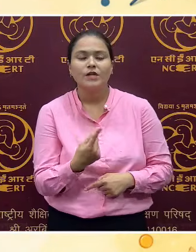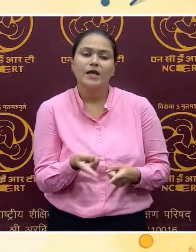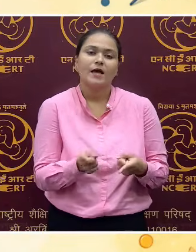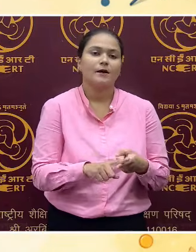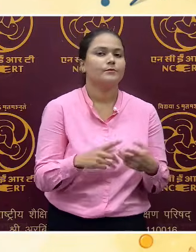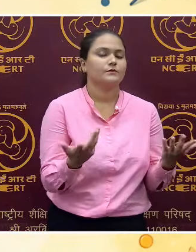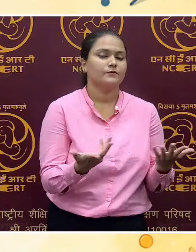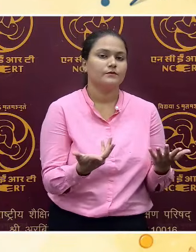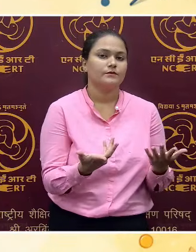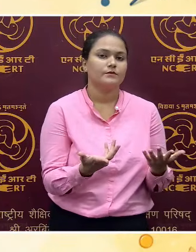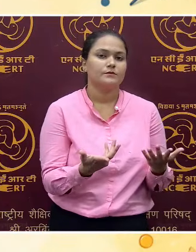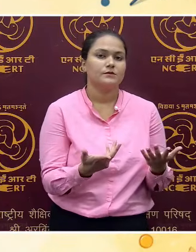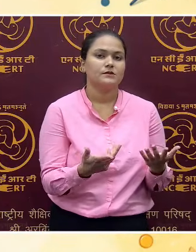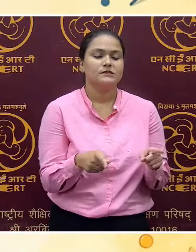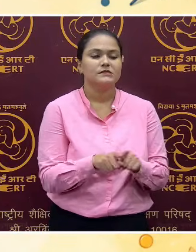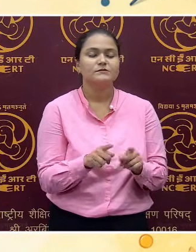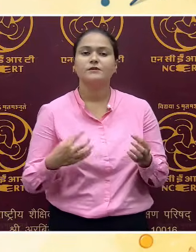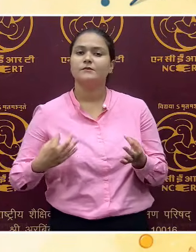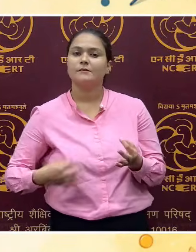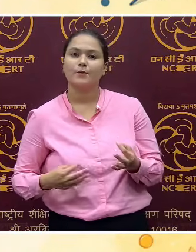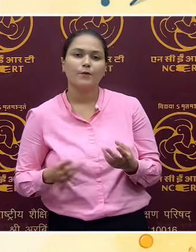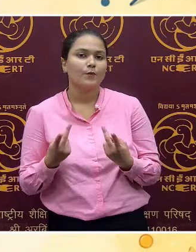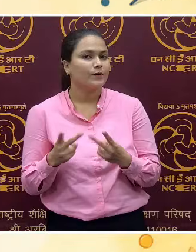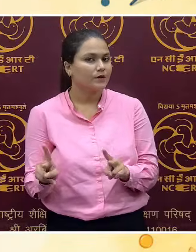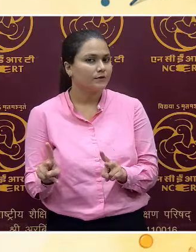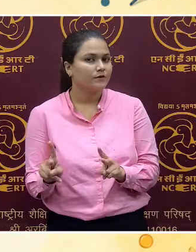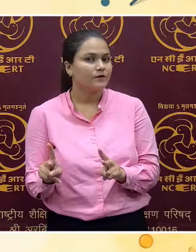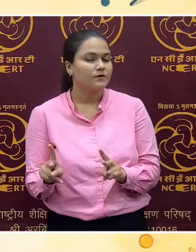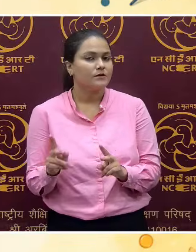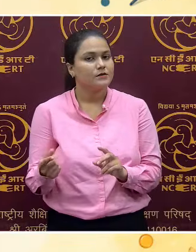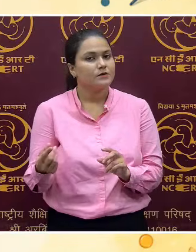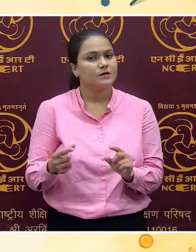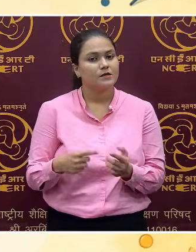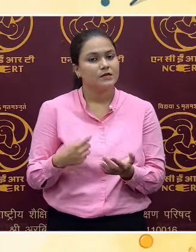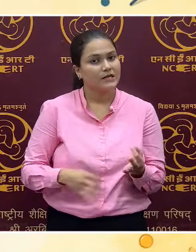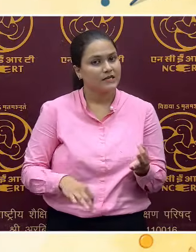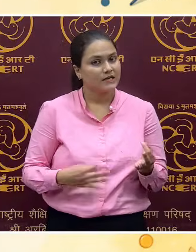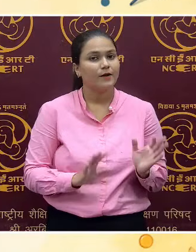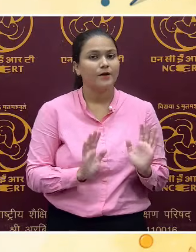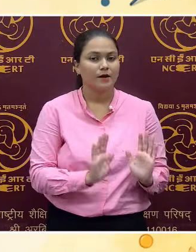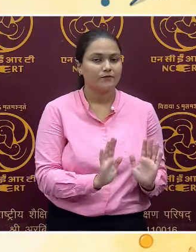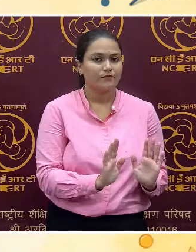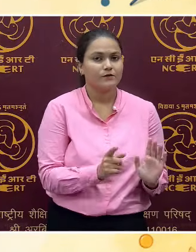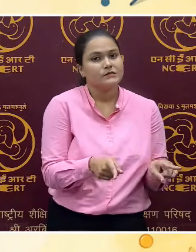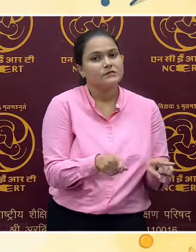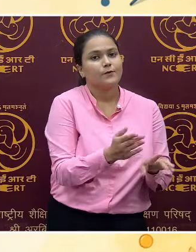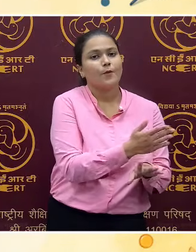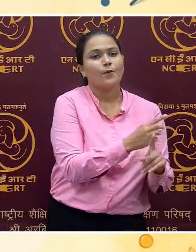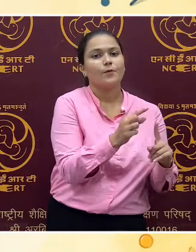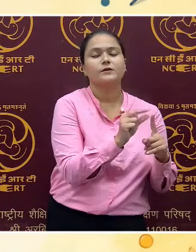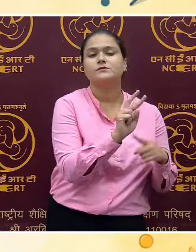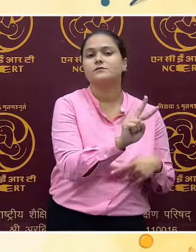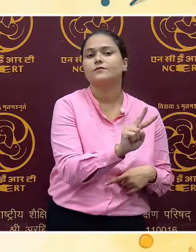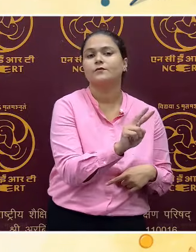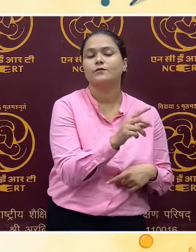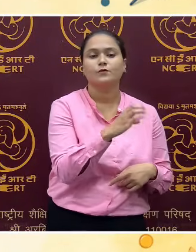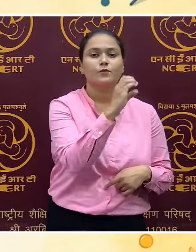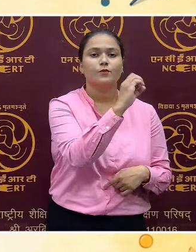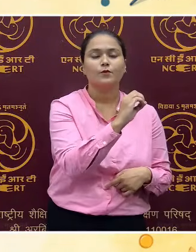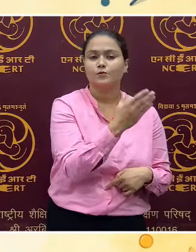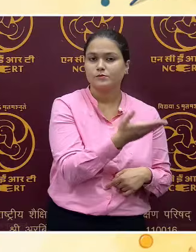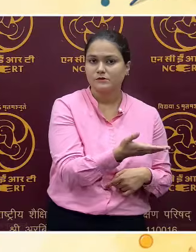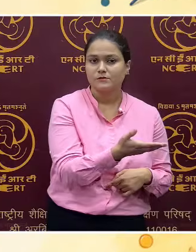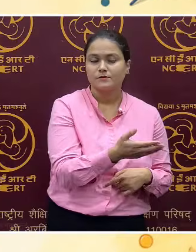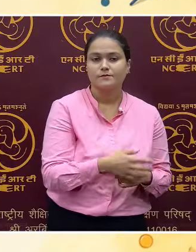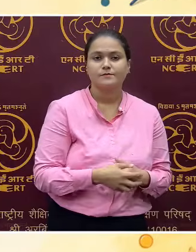So, Michael played the guitar, who or what is receiving the action? The guitar is. In passive voice, the actor of the verb is